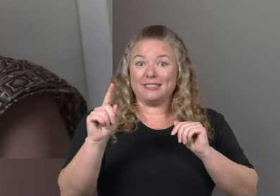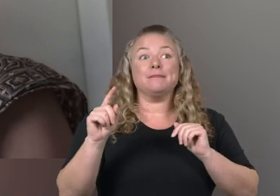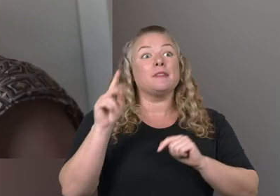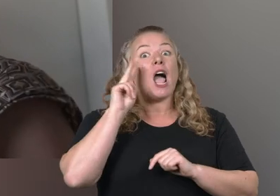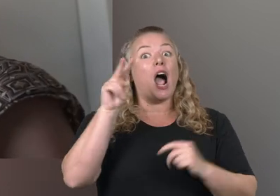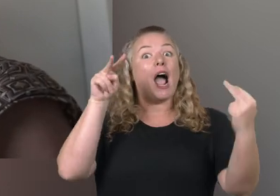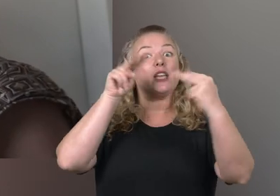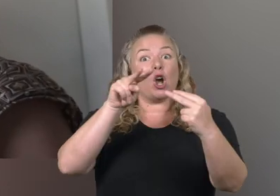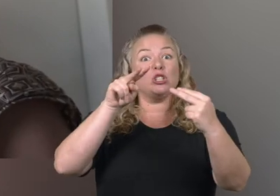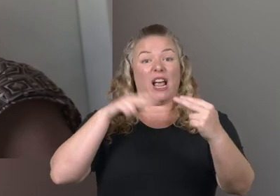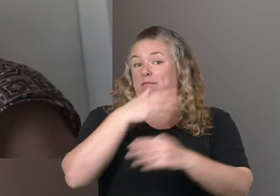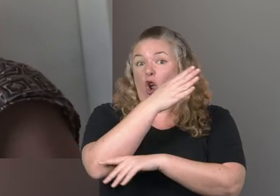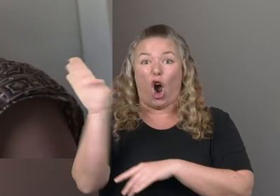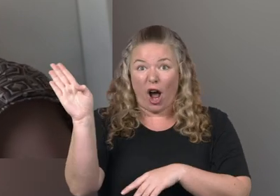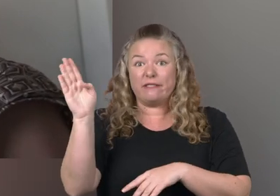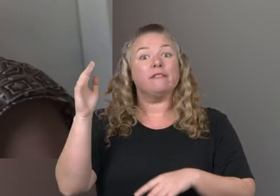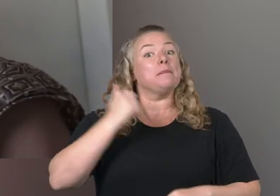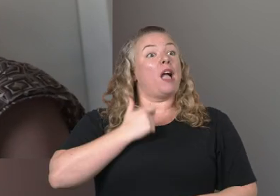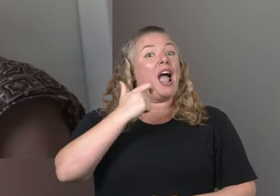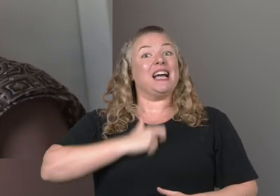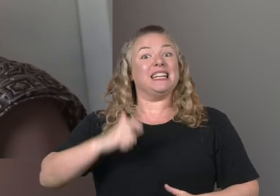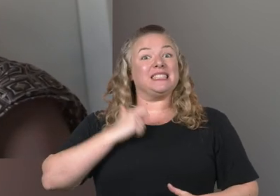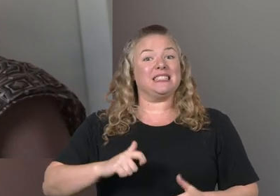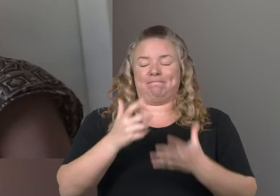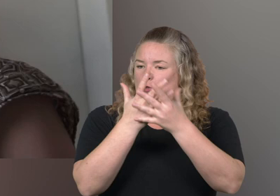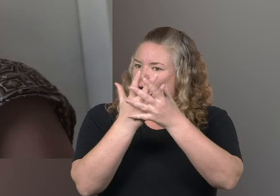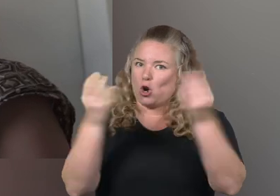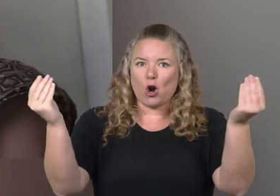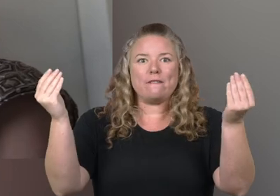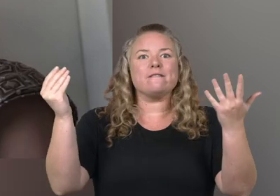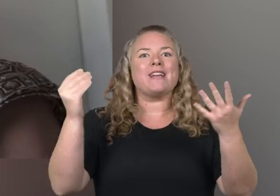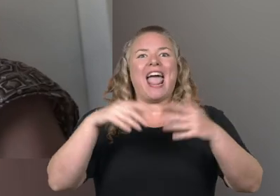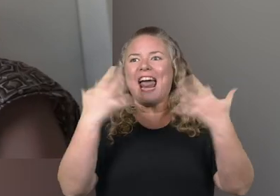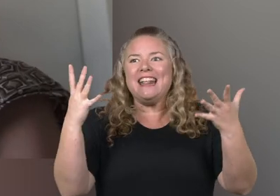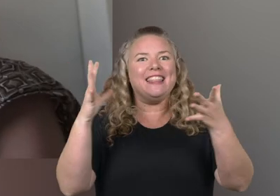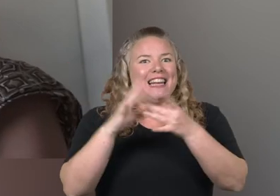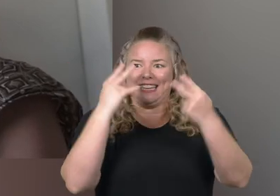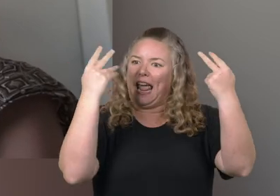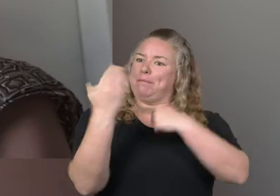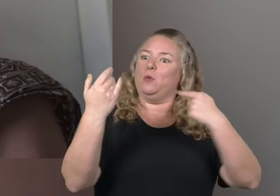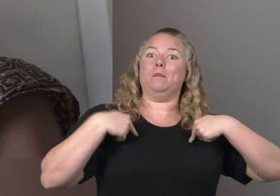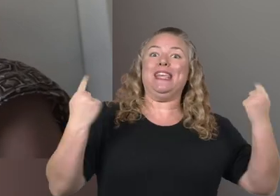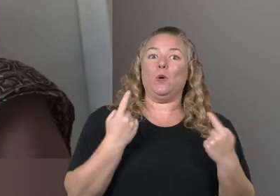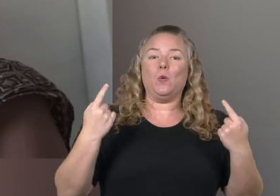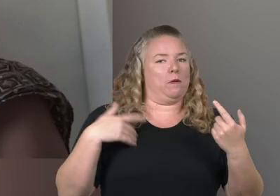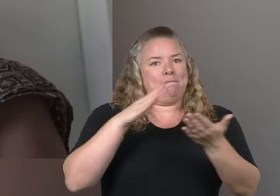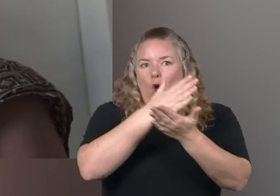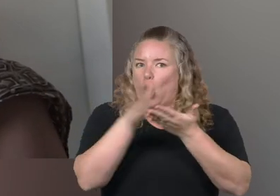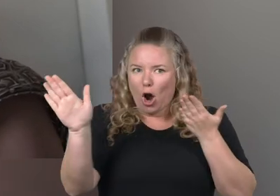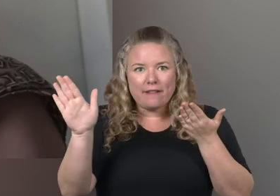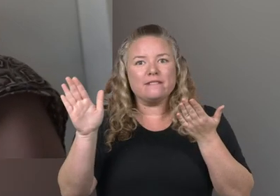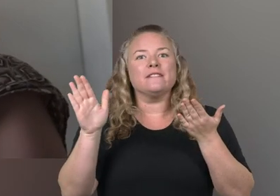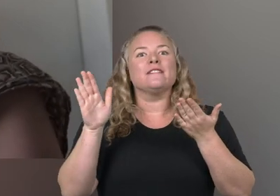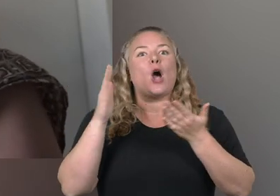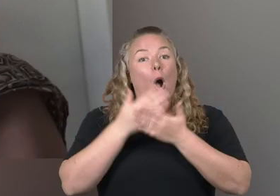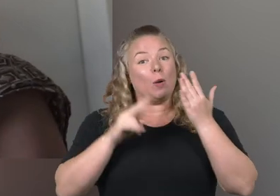that withholding of eye contact, withholding of my identity,